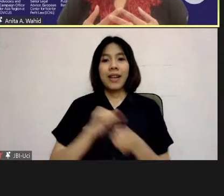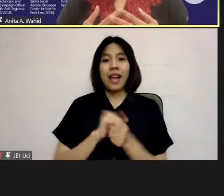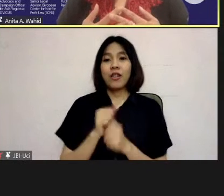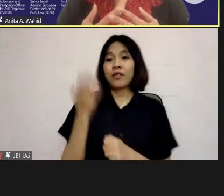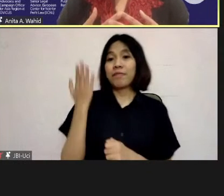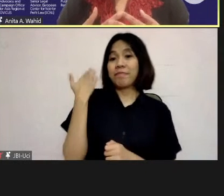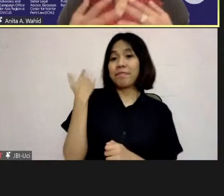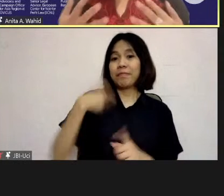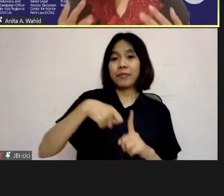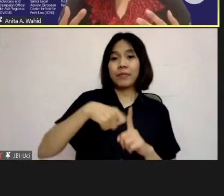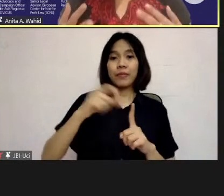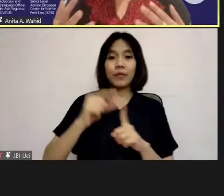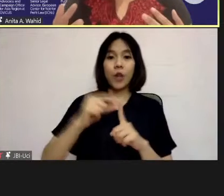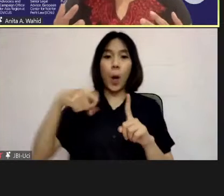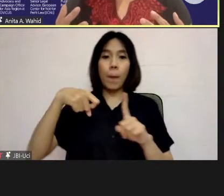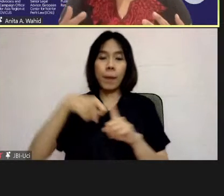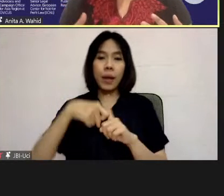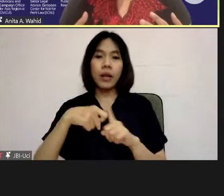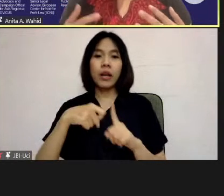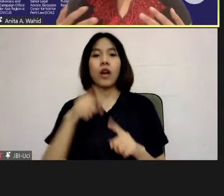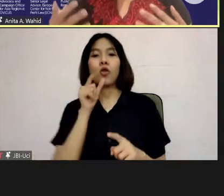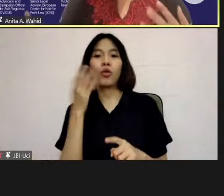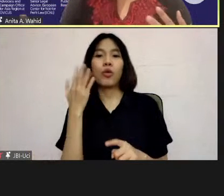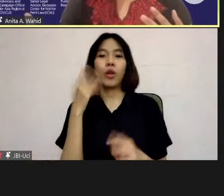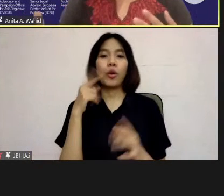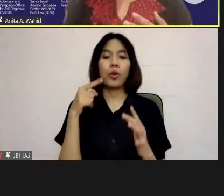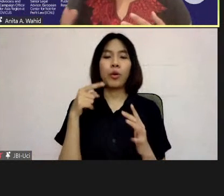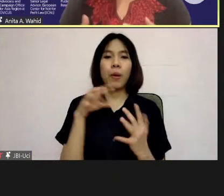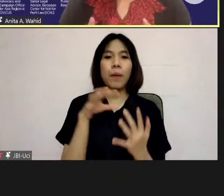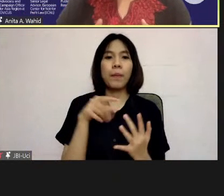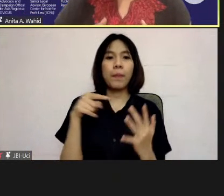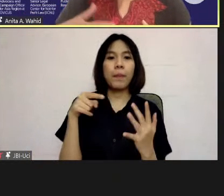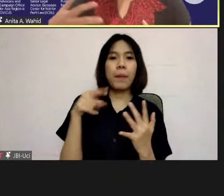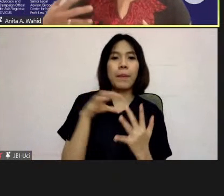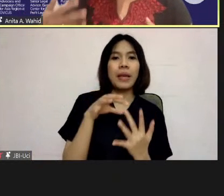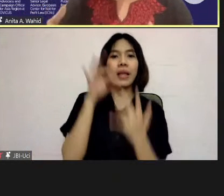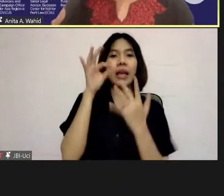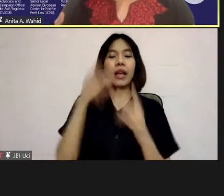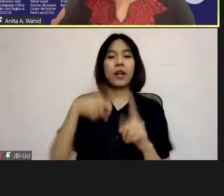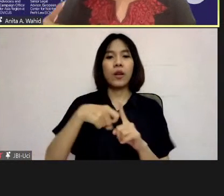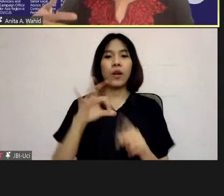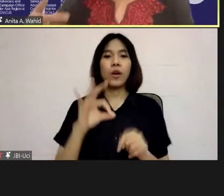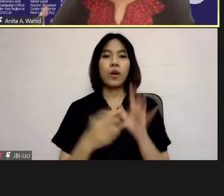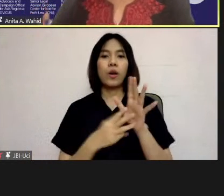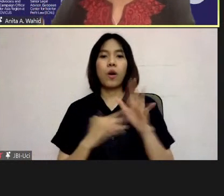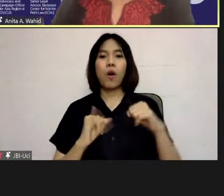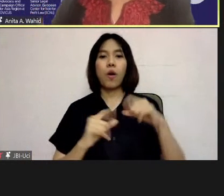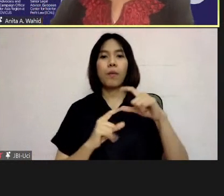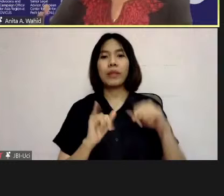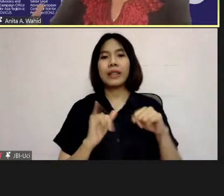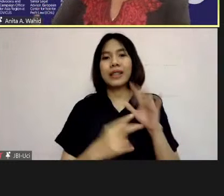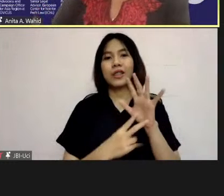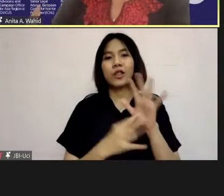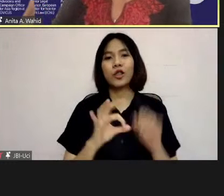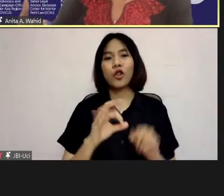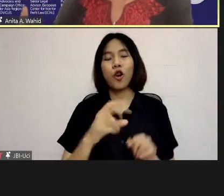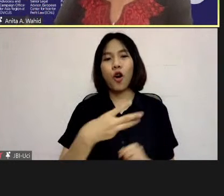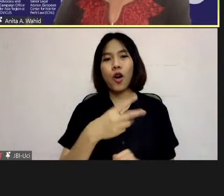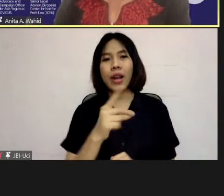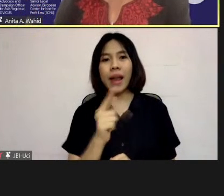on the KPK, especially on the anti-corruption educations